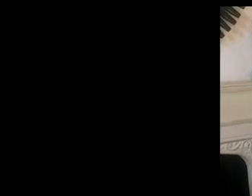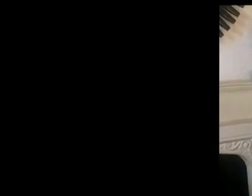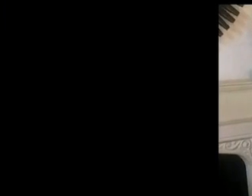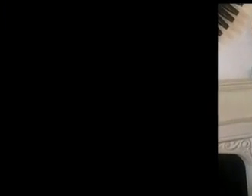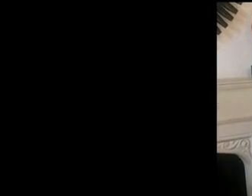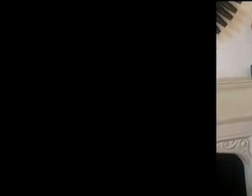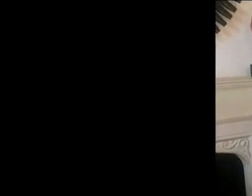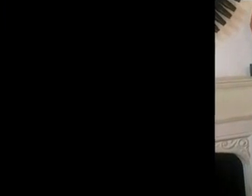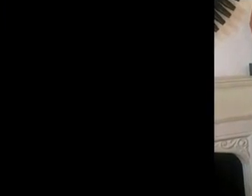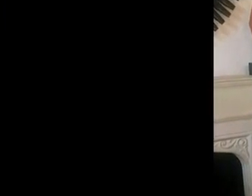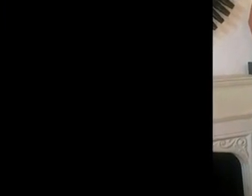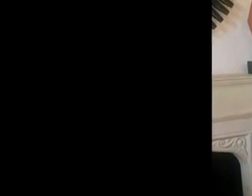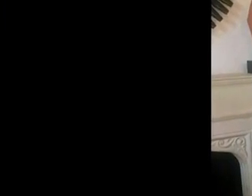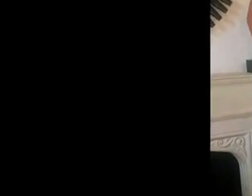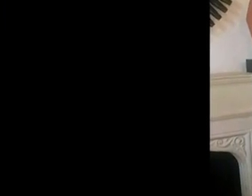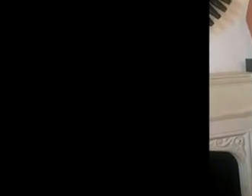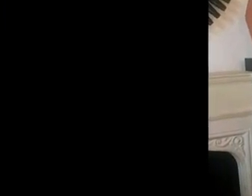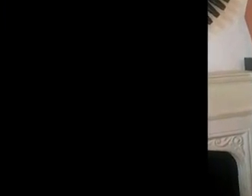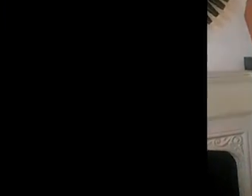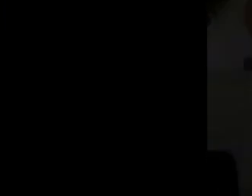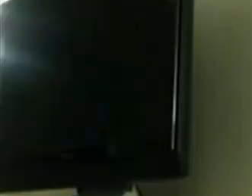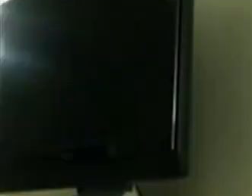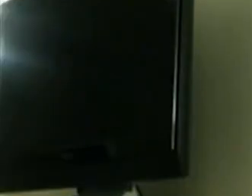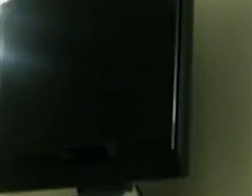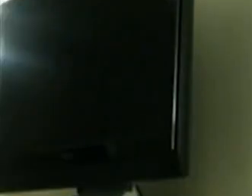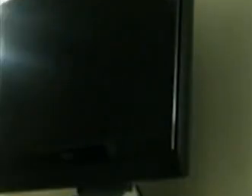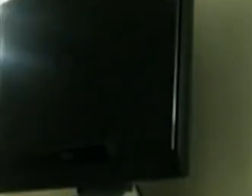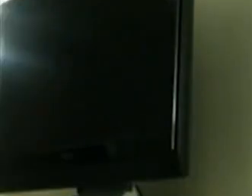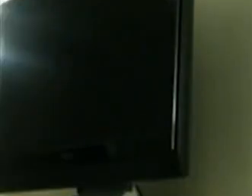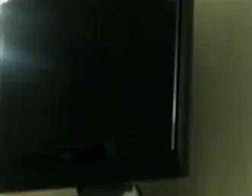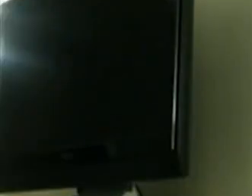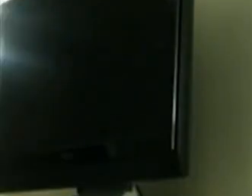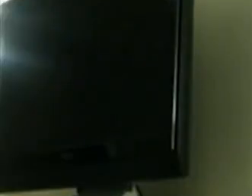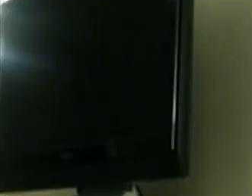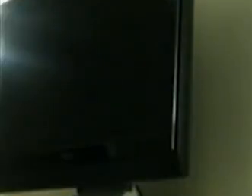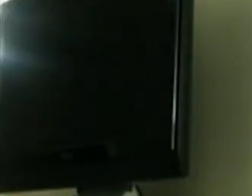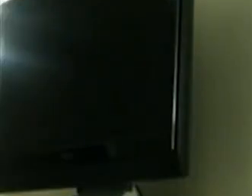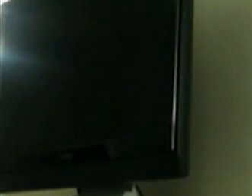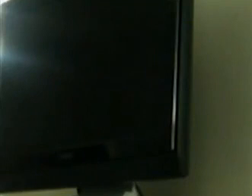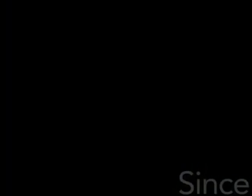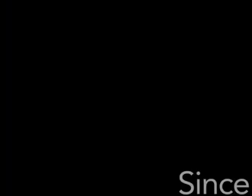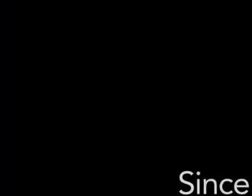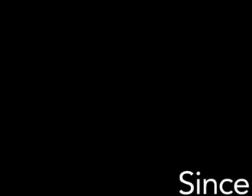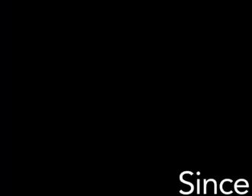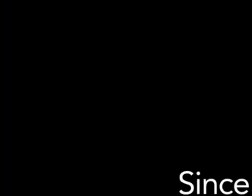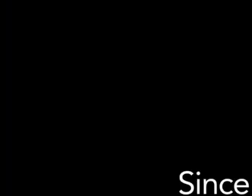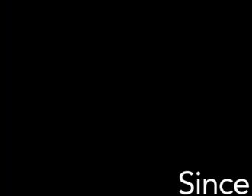country on issues around sexual and reproductive health and HIV.